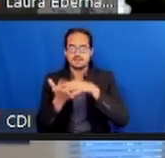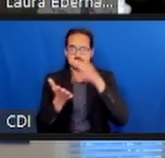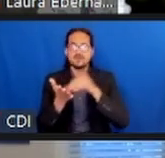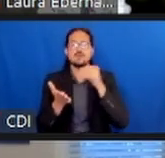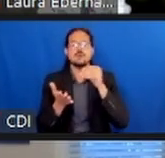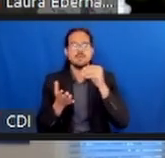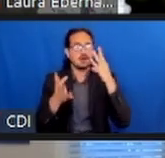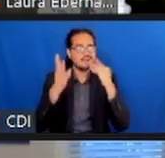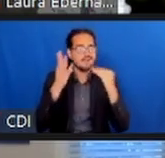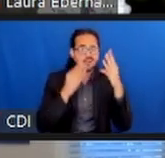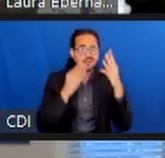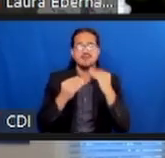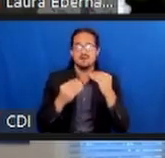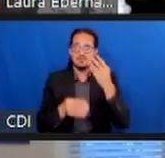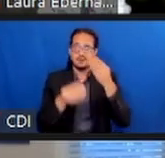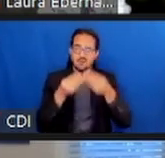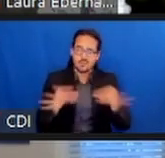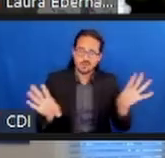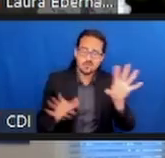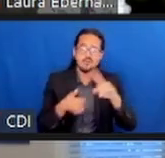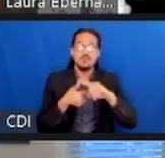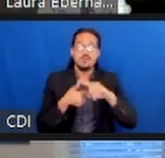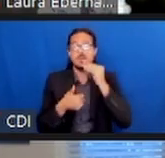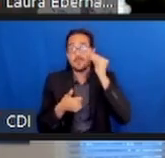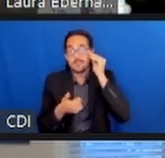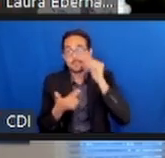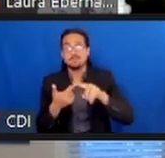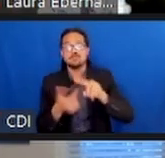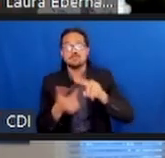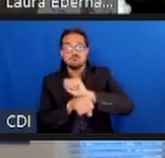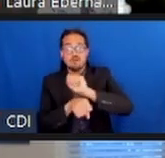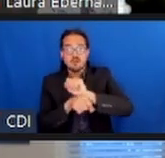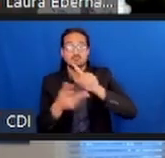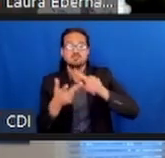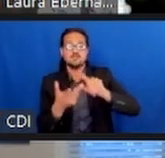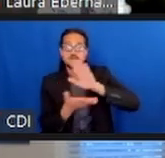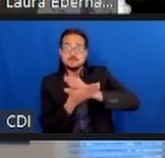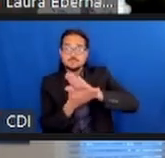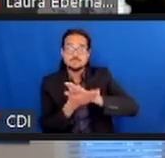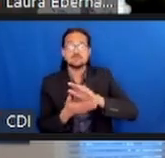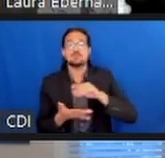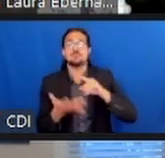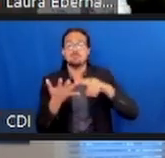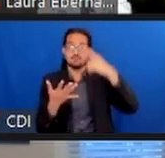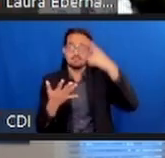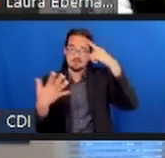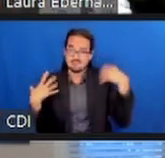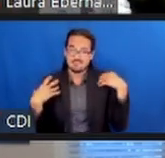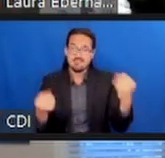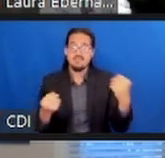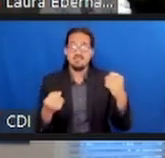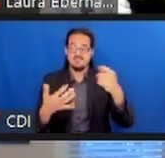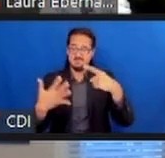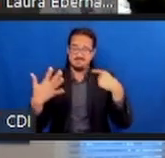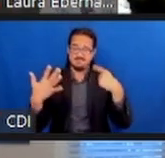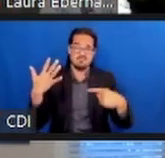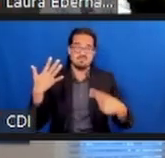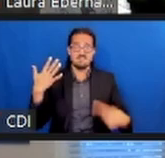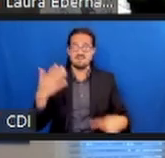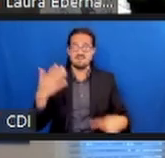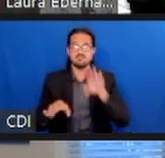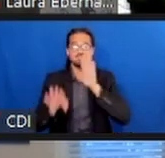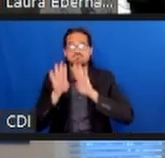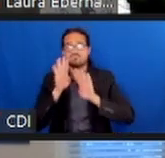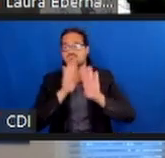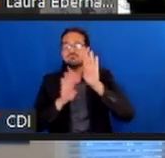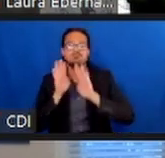time, and mental health and other health issues either ignored or exacerbated by the pandemic. These will be our challenges